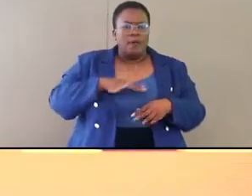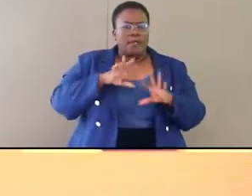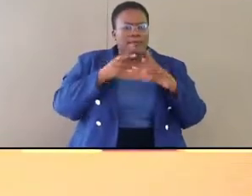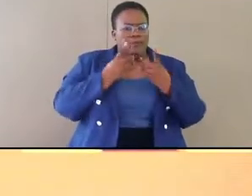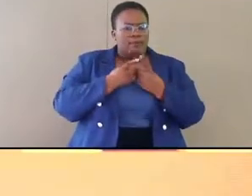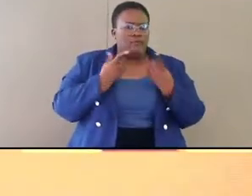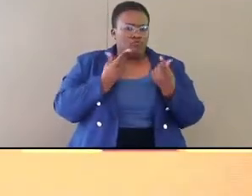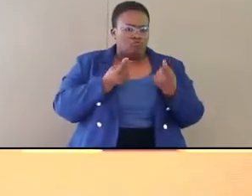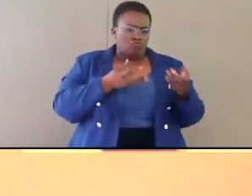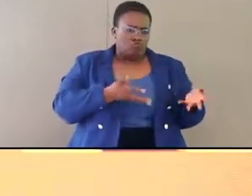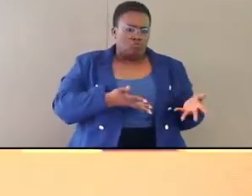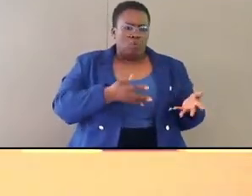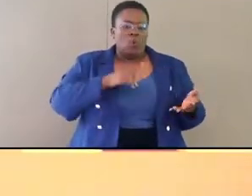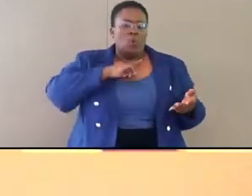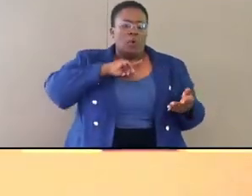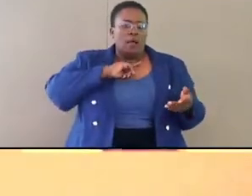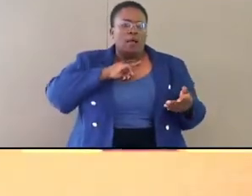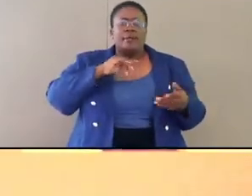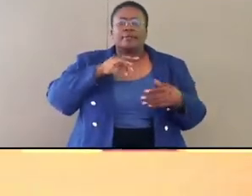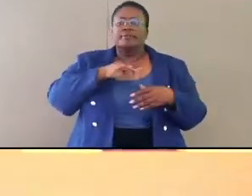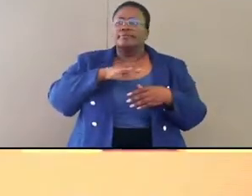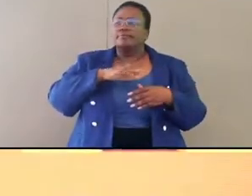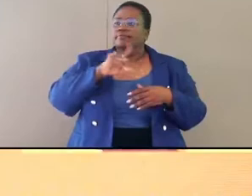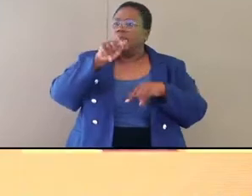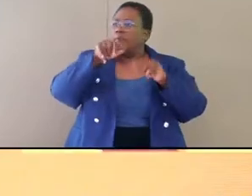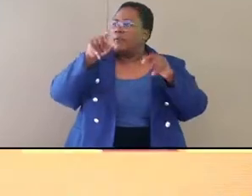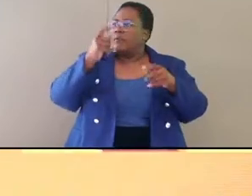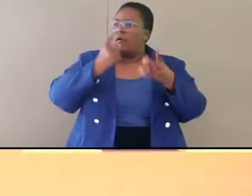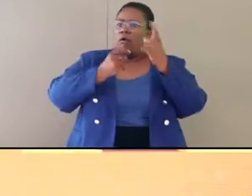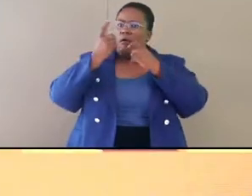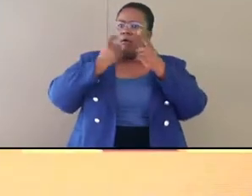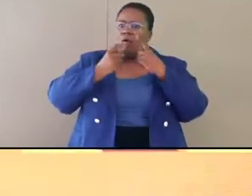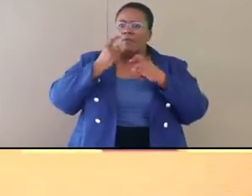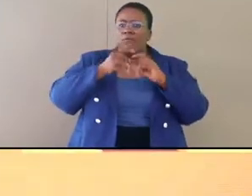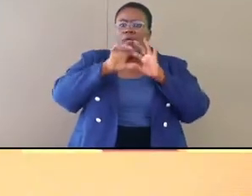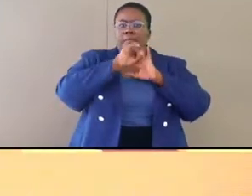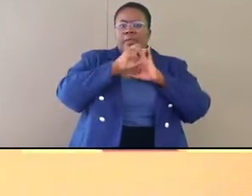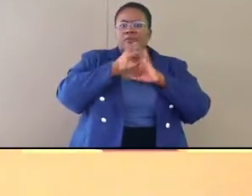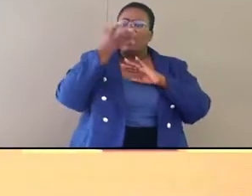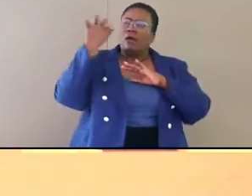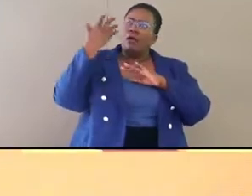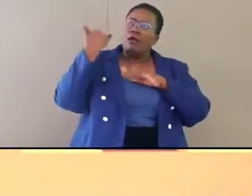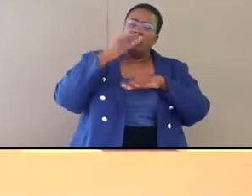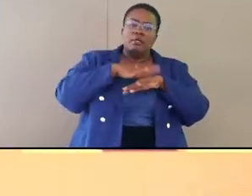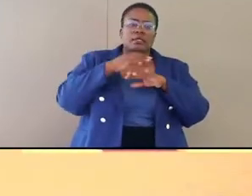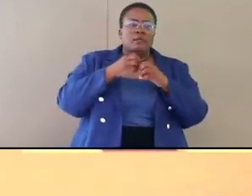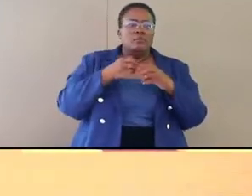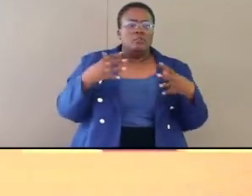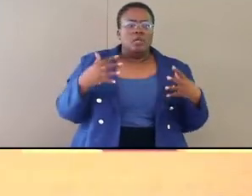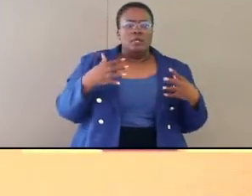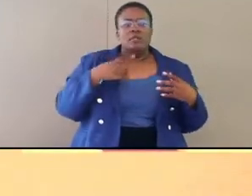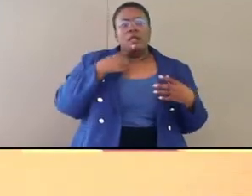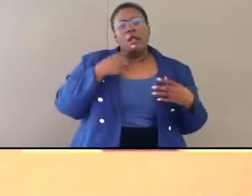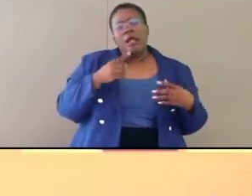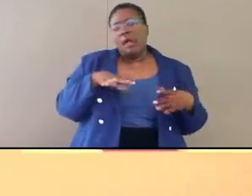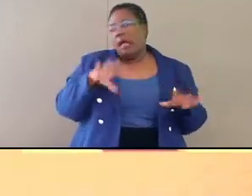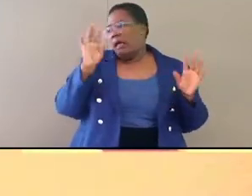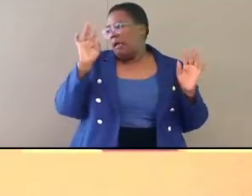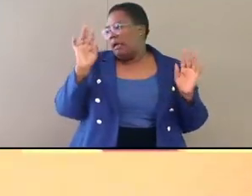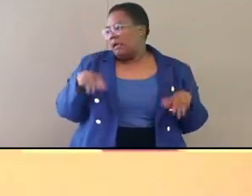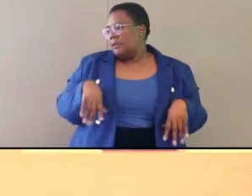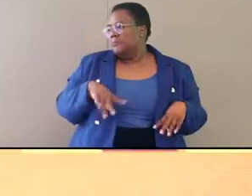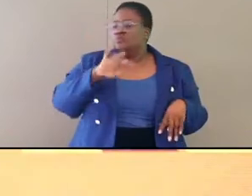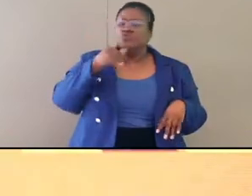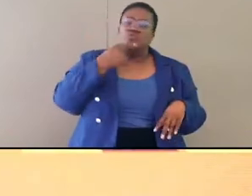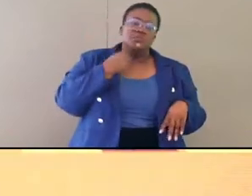because I know at some point when the questions were being asked the media, then when we started they said, ah, you're just blowing